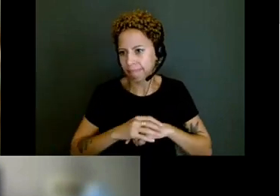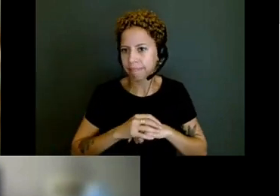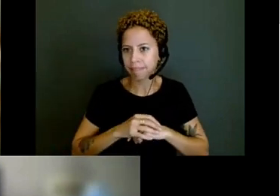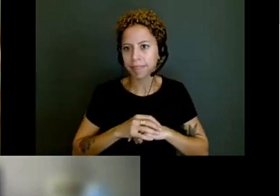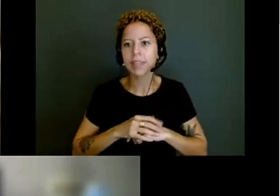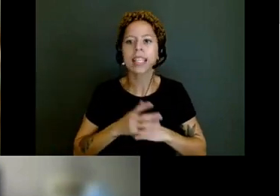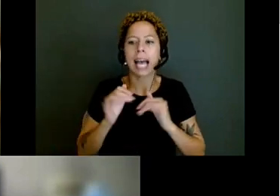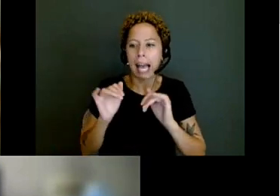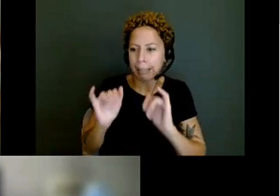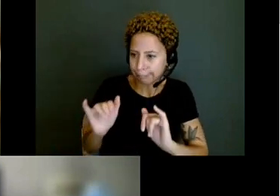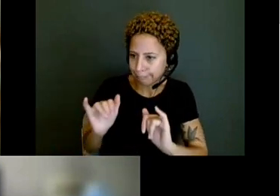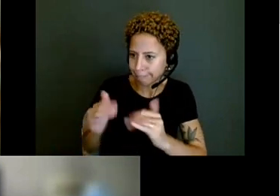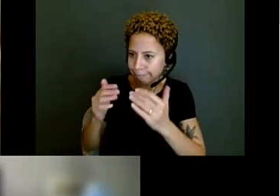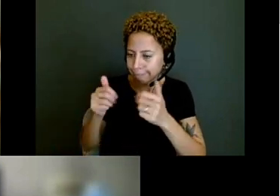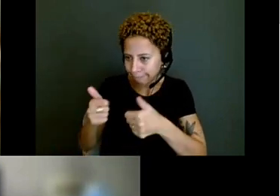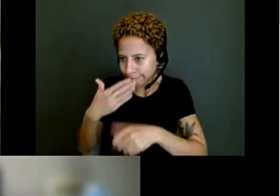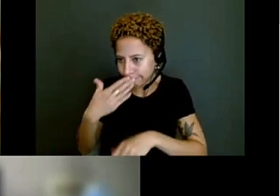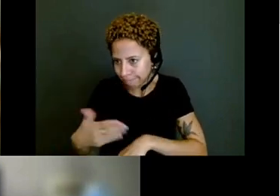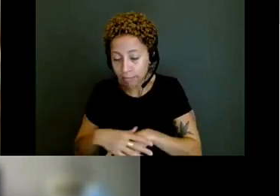you. Yeah, no problem.